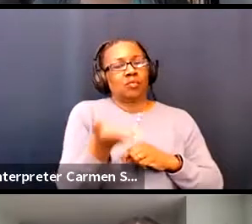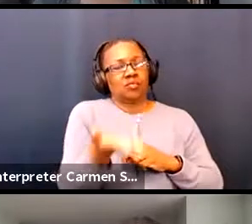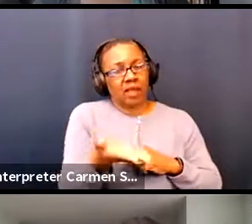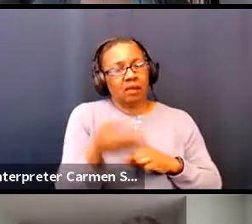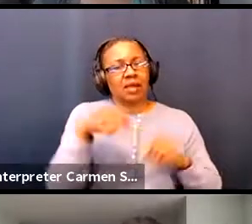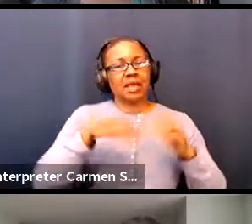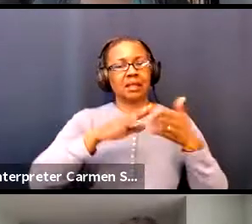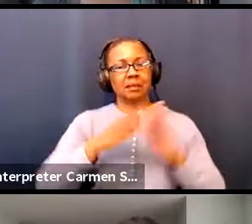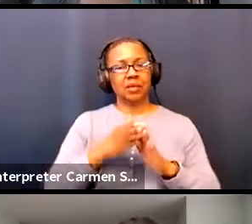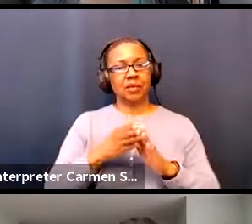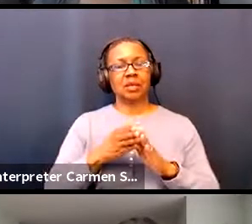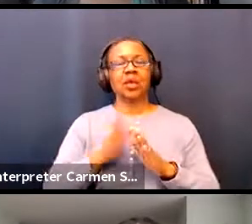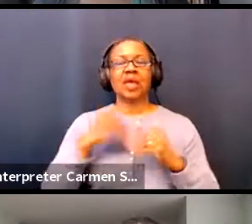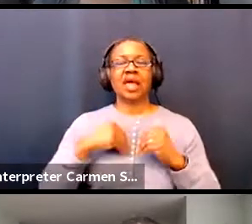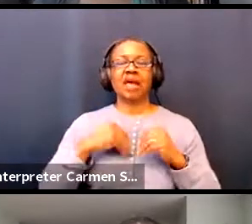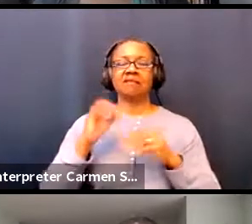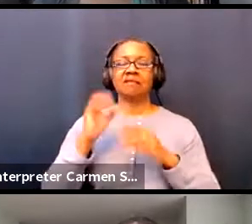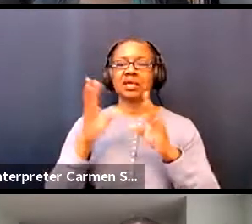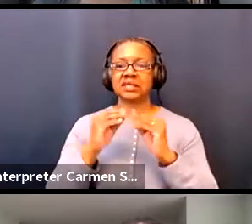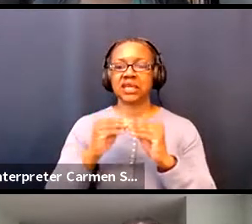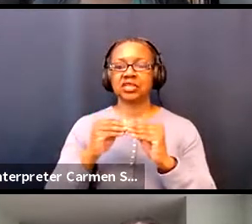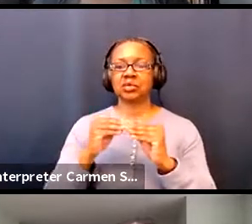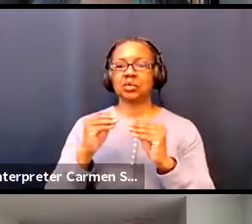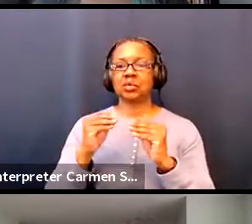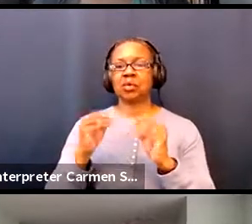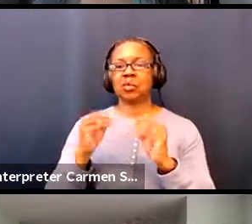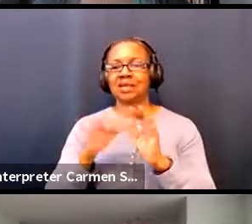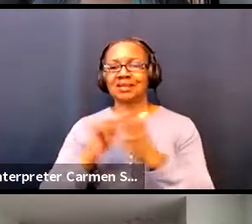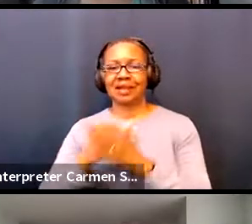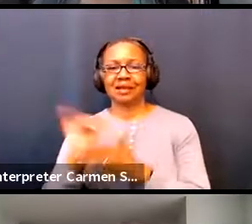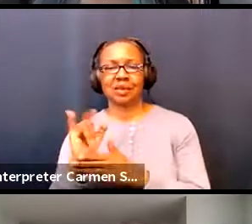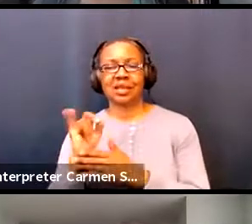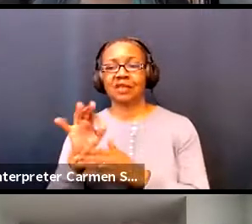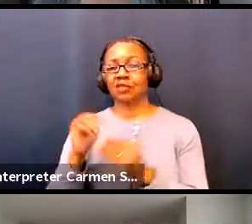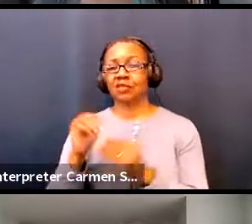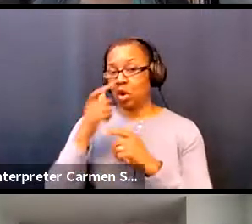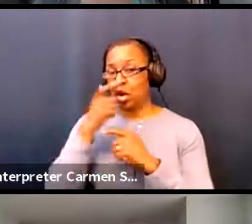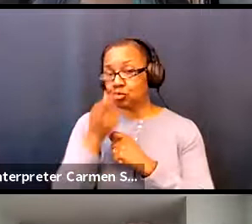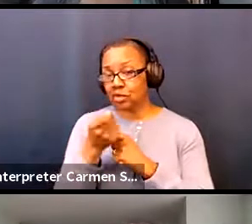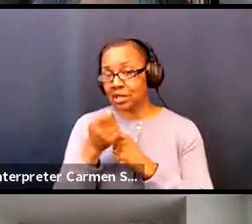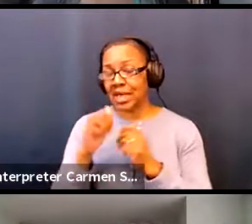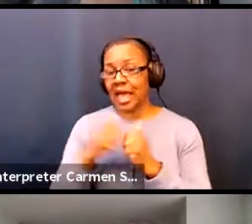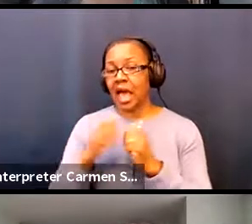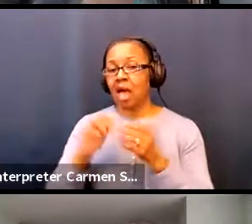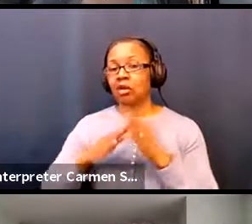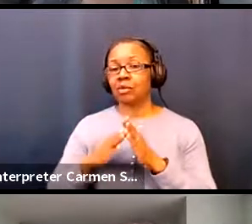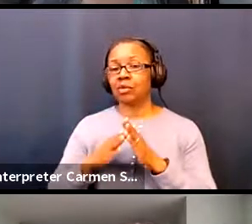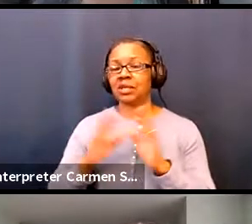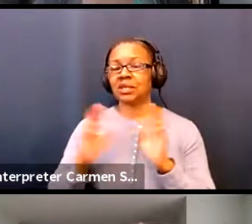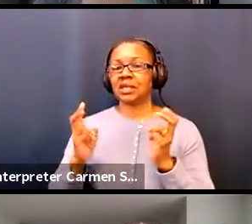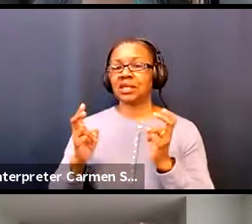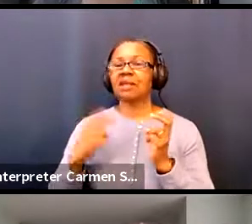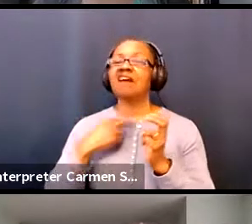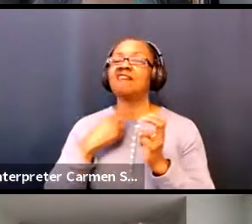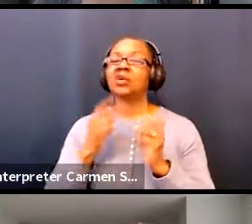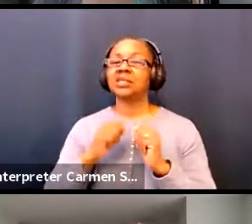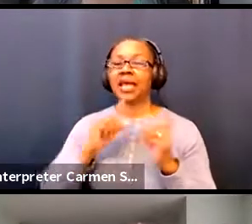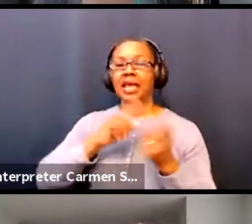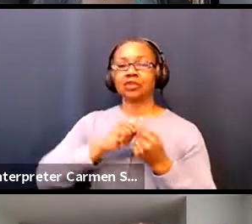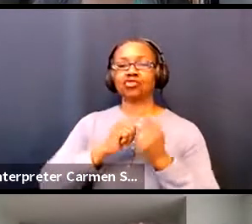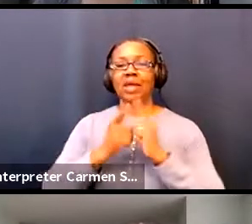a session on that as well, which if you have more of an interest in how community voice really can